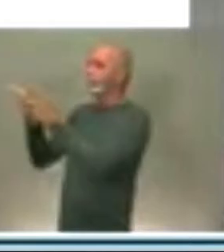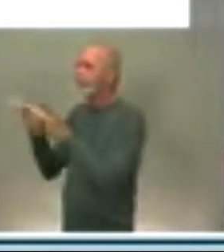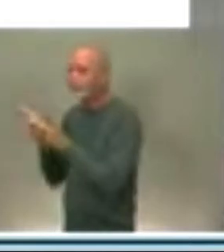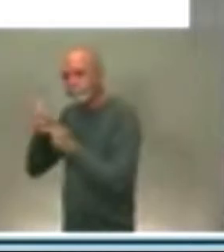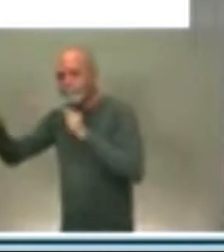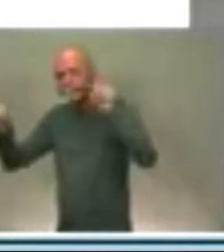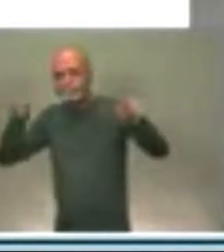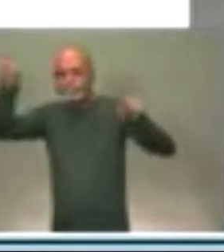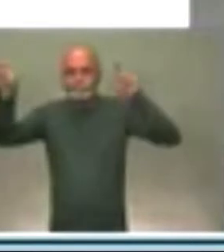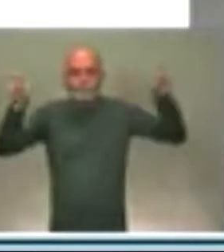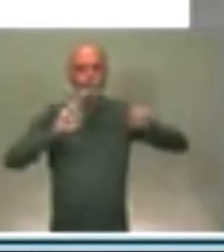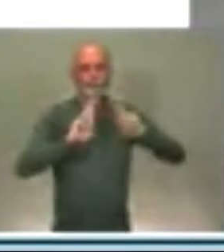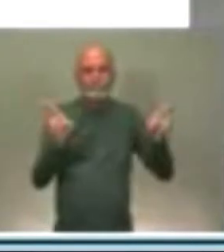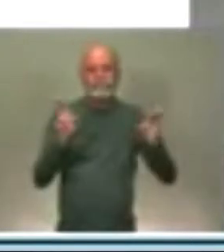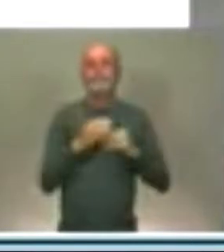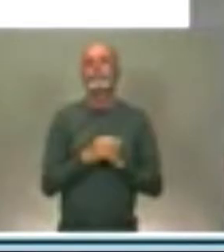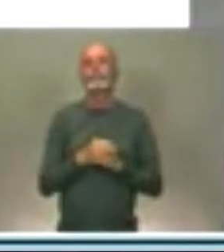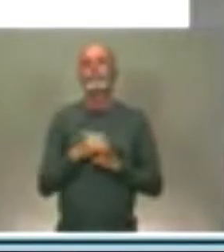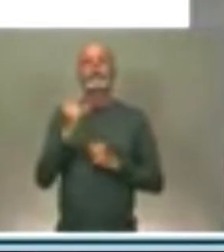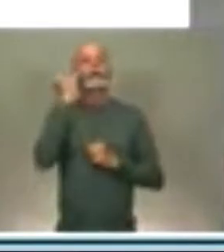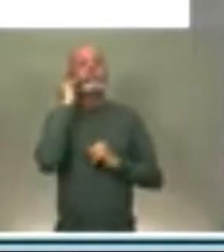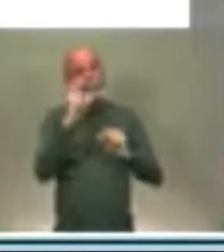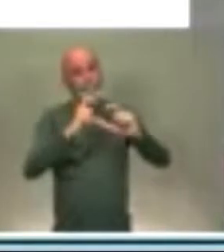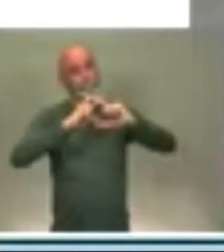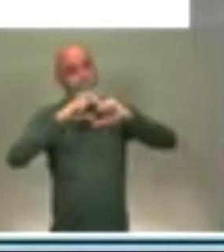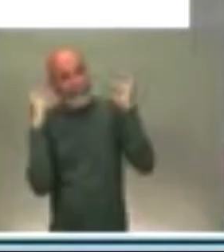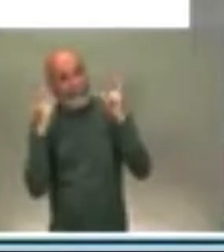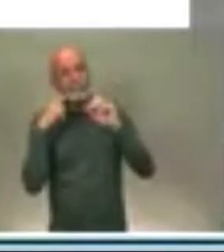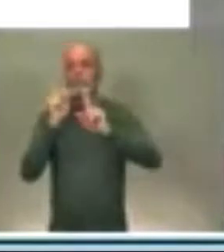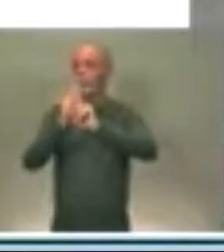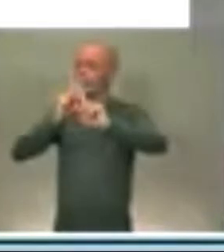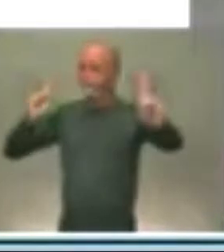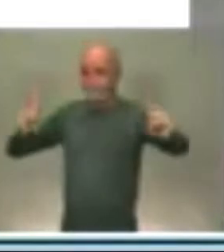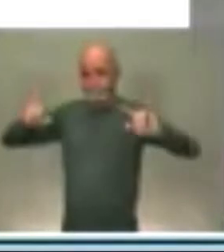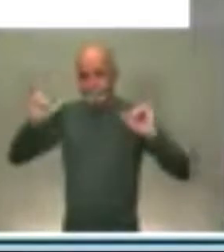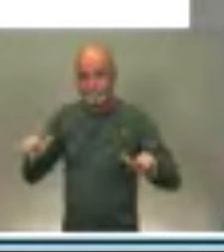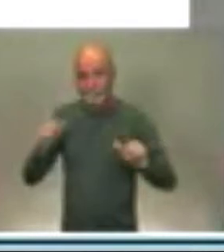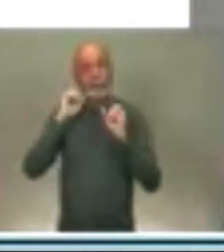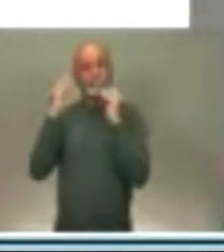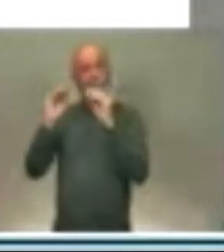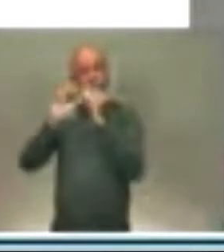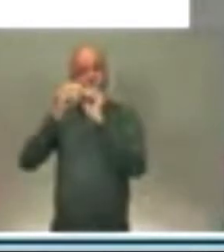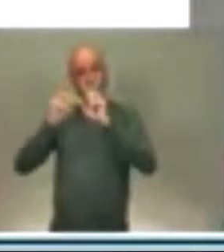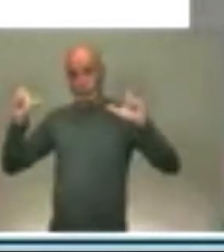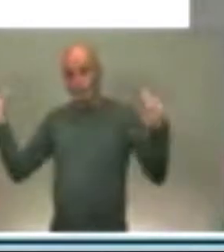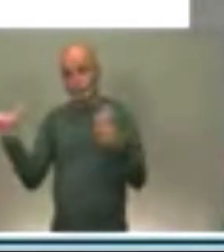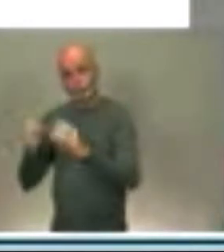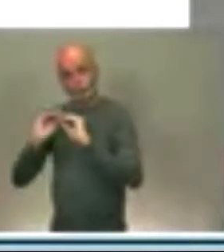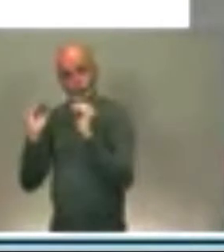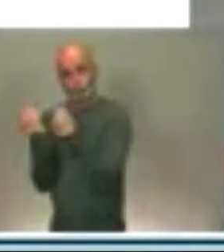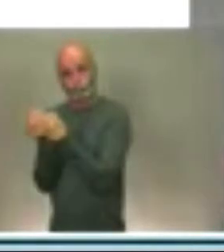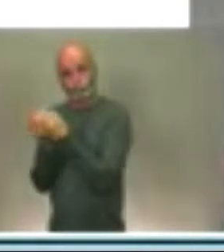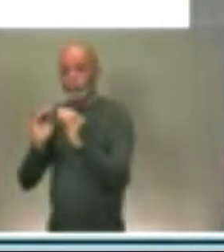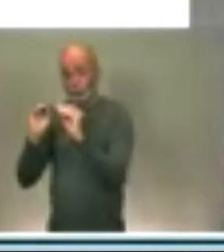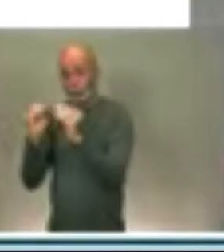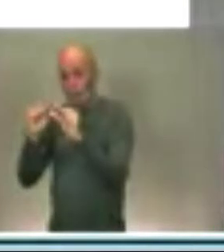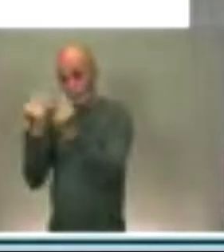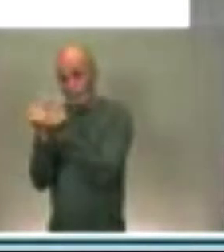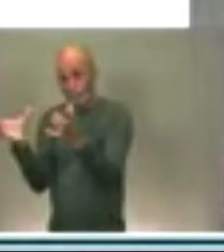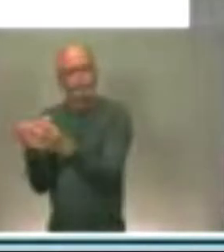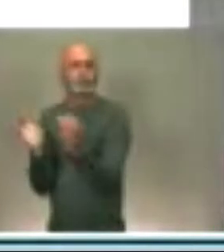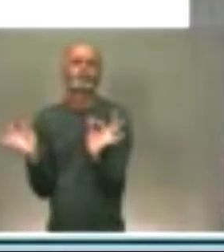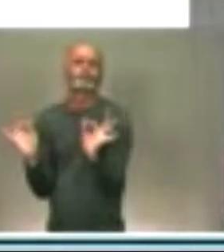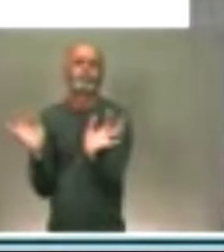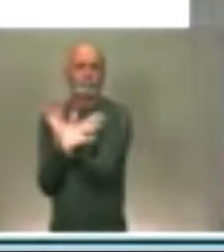things like masking, physical distancing, and gathering limits will no longer be necessary. And I'm sure there are